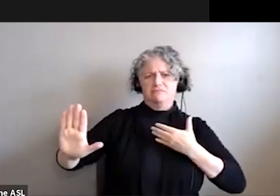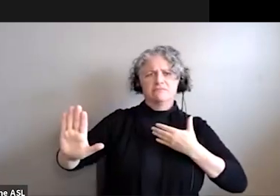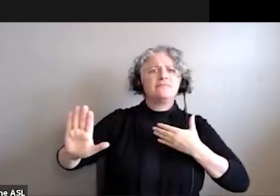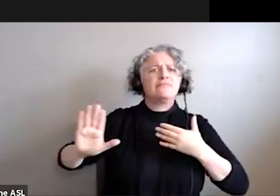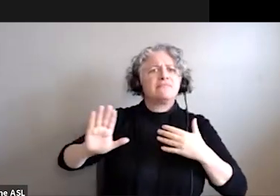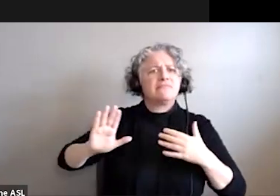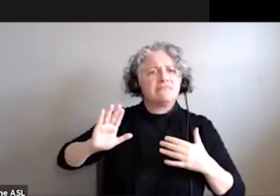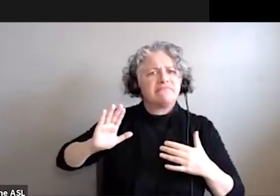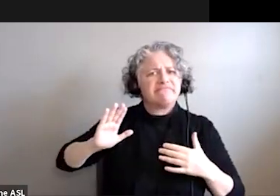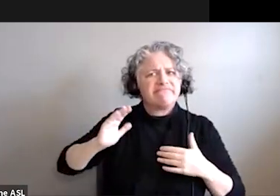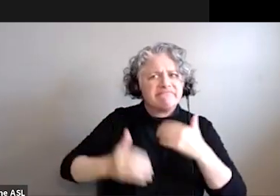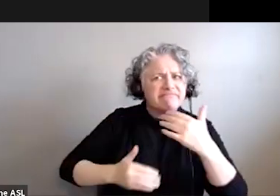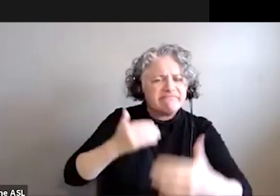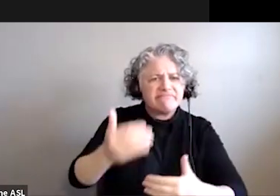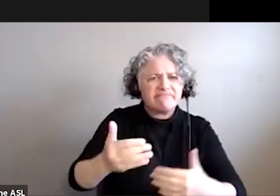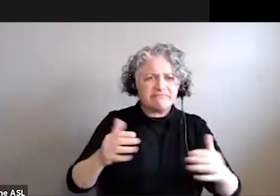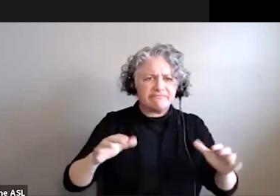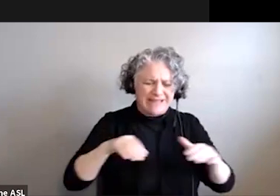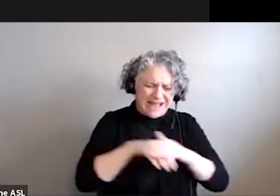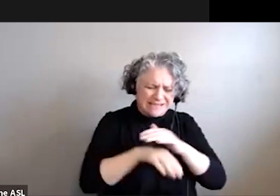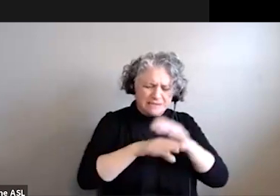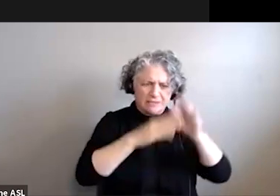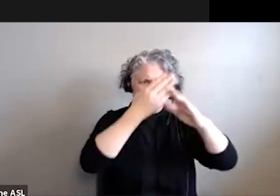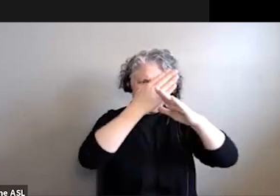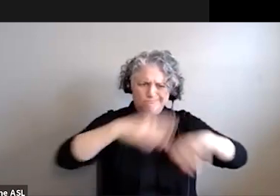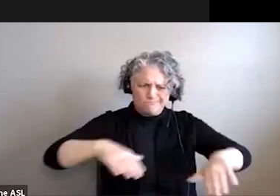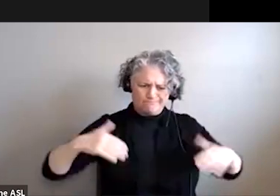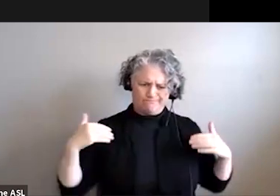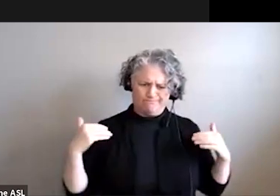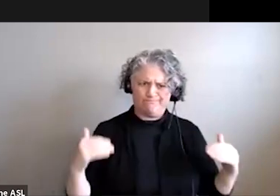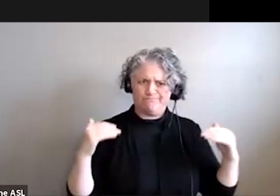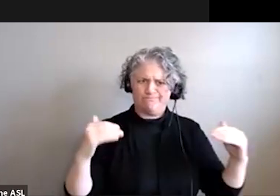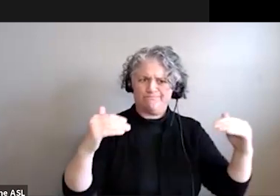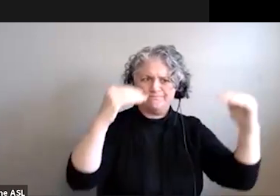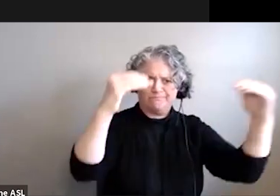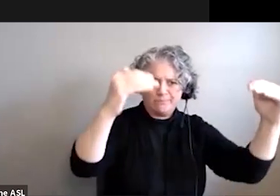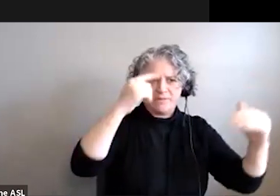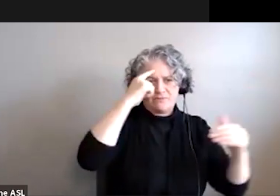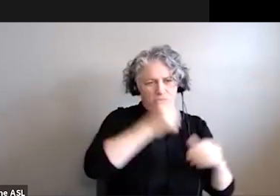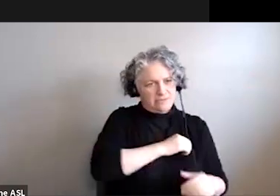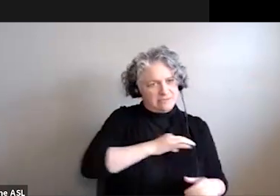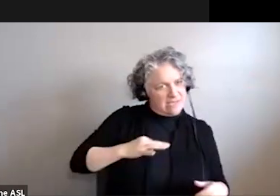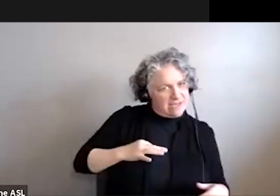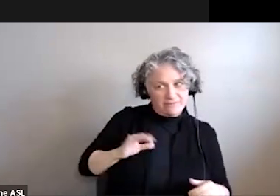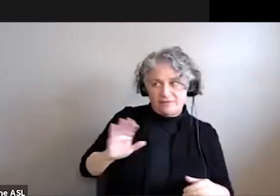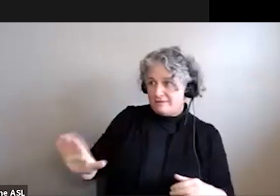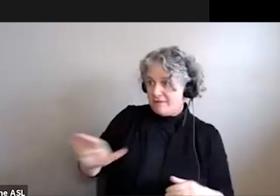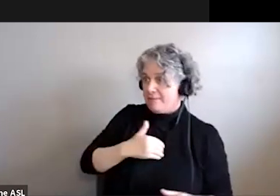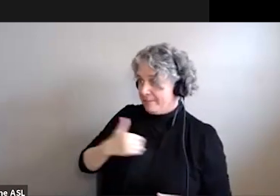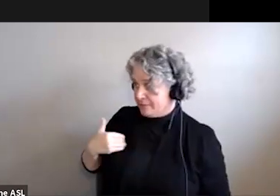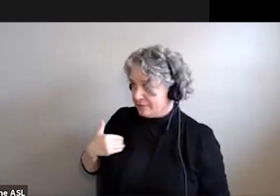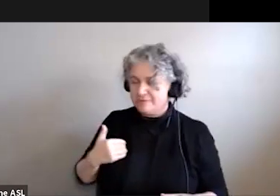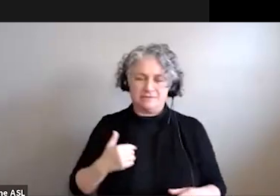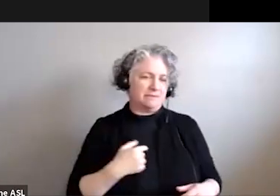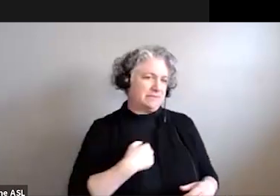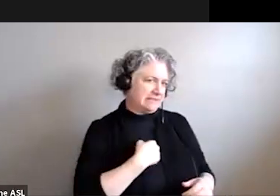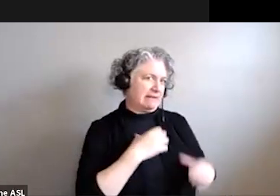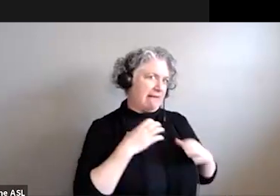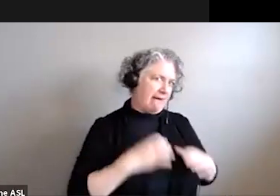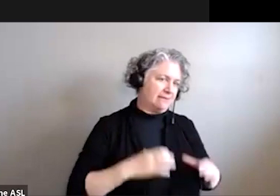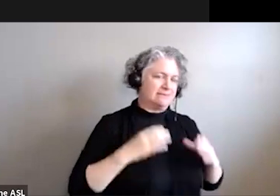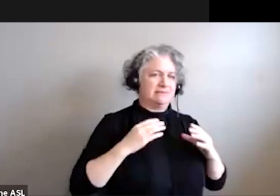driving accessibility forward for both employees, or for Lisna's case for members, or for me for our customers or our